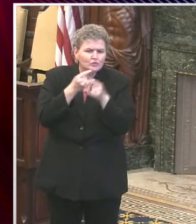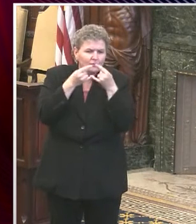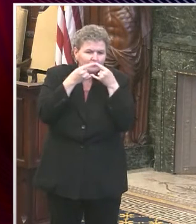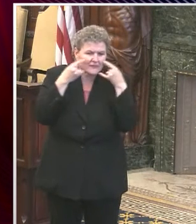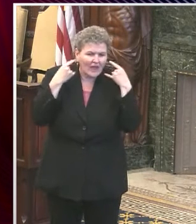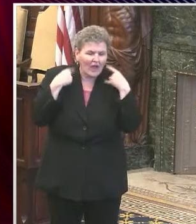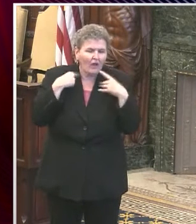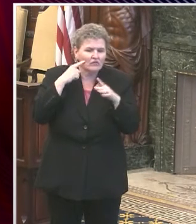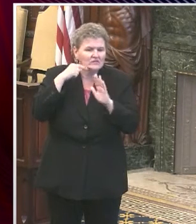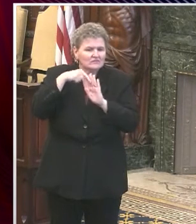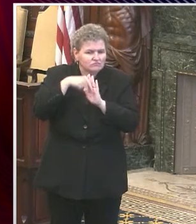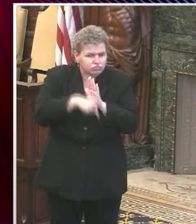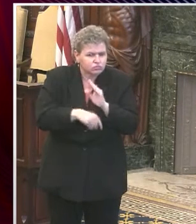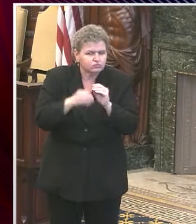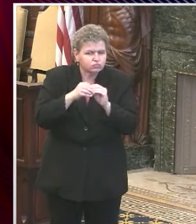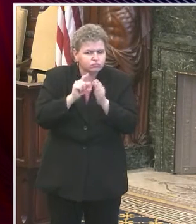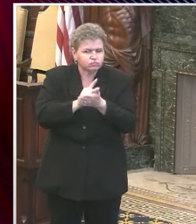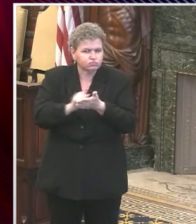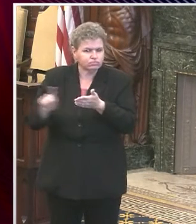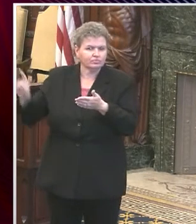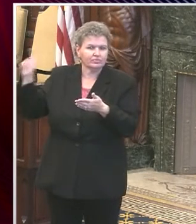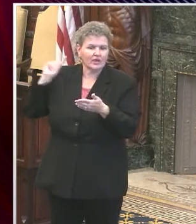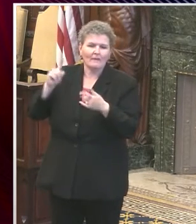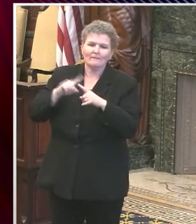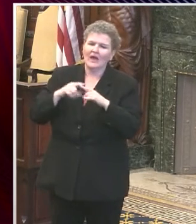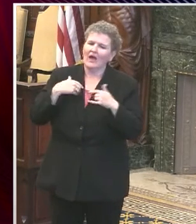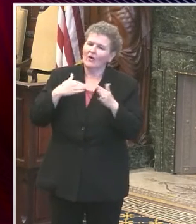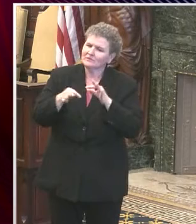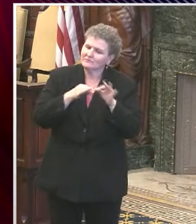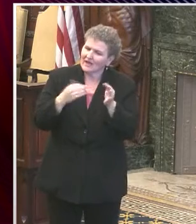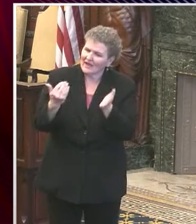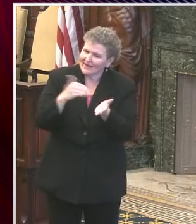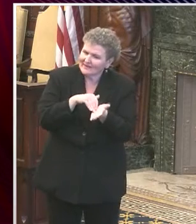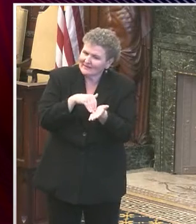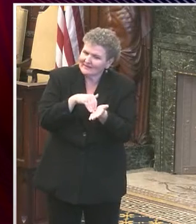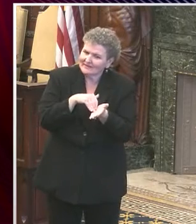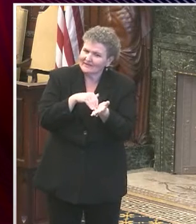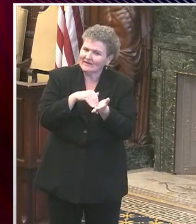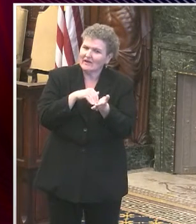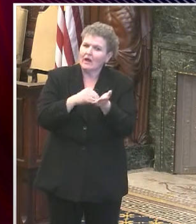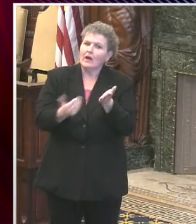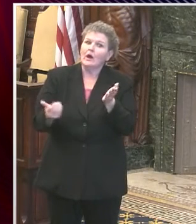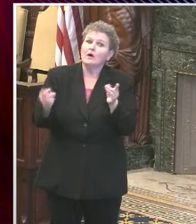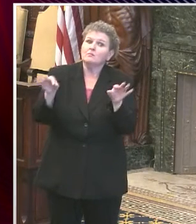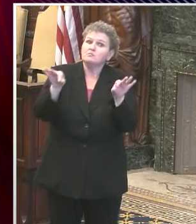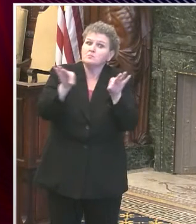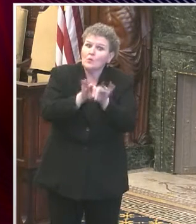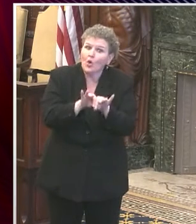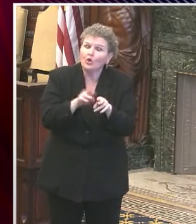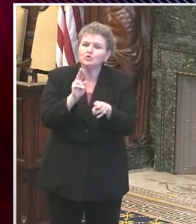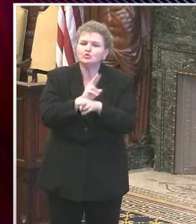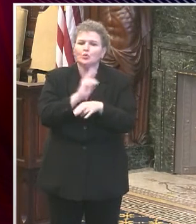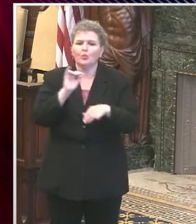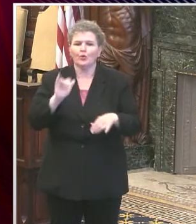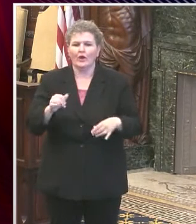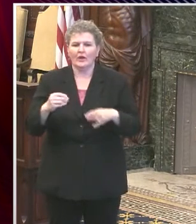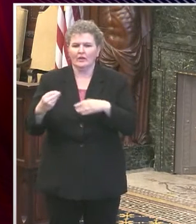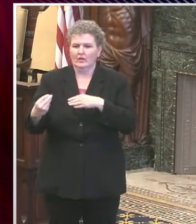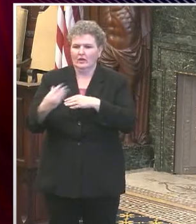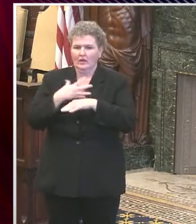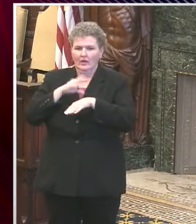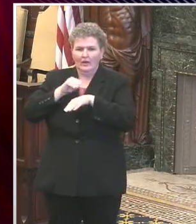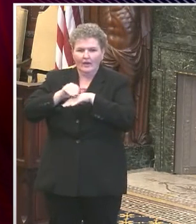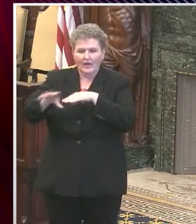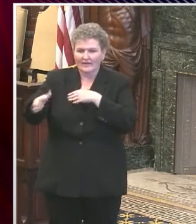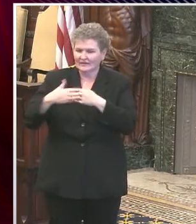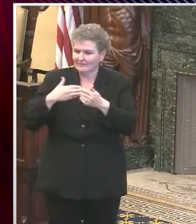We put out a flyer about how to use masks because you want to make sure you're using it well in order to prevent the spread to you or from you. So with